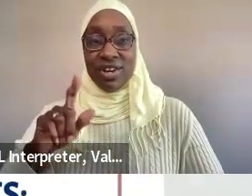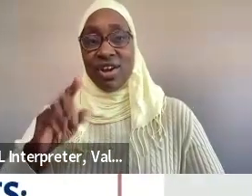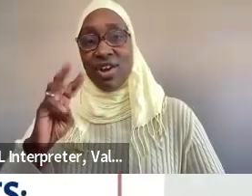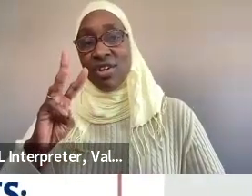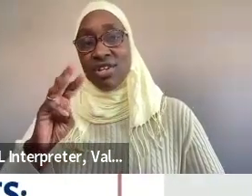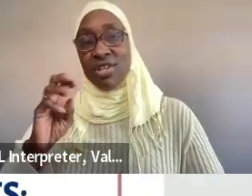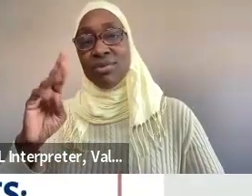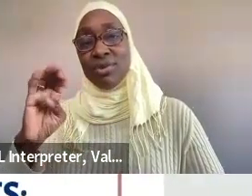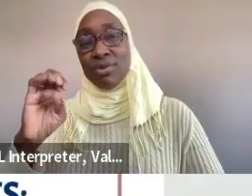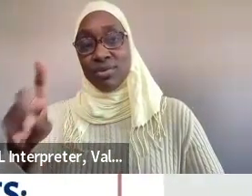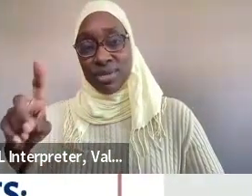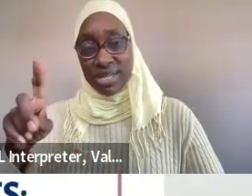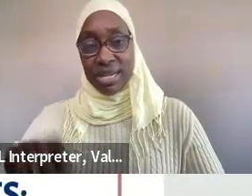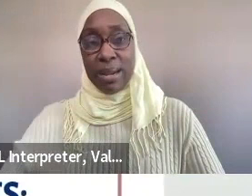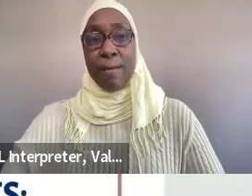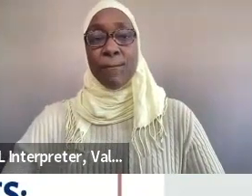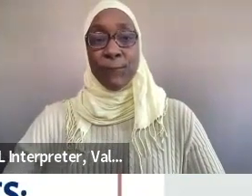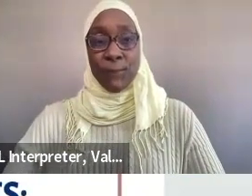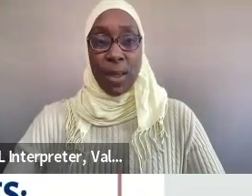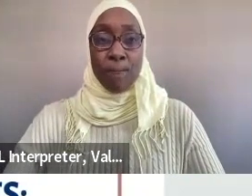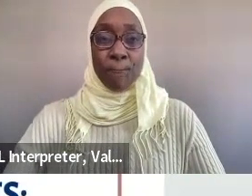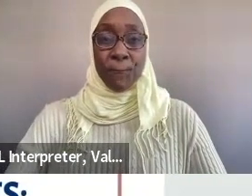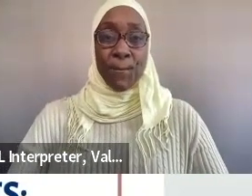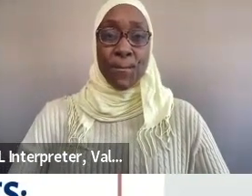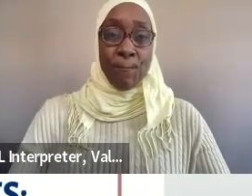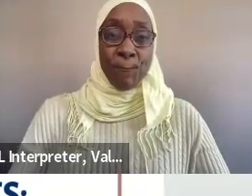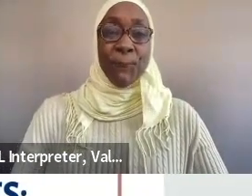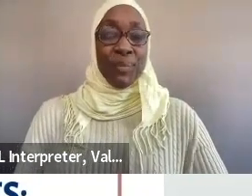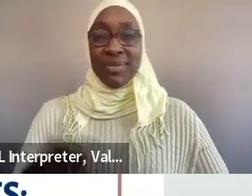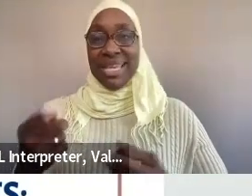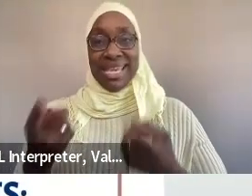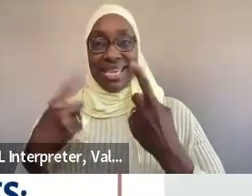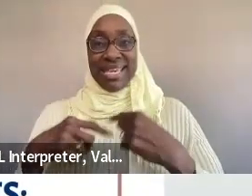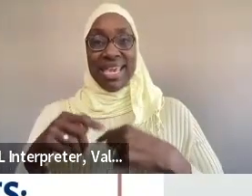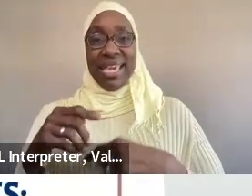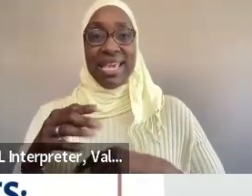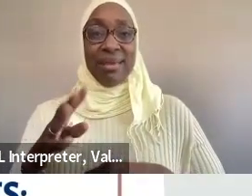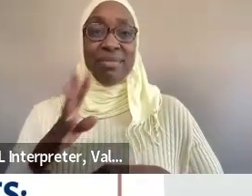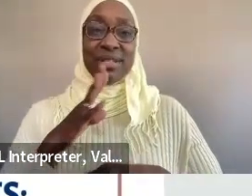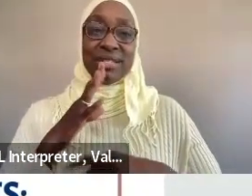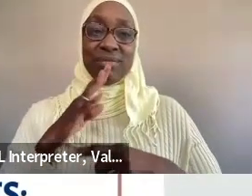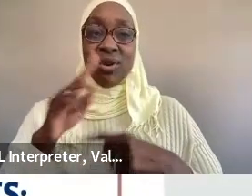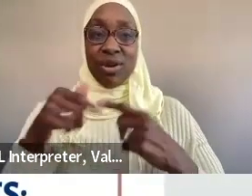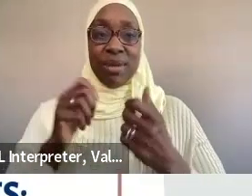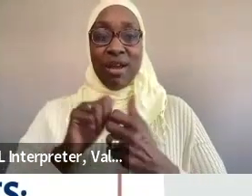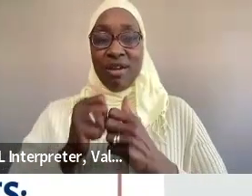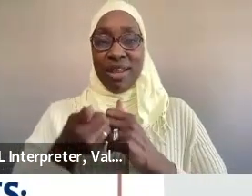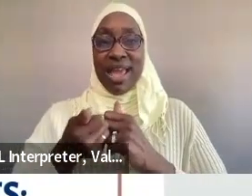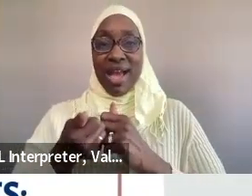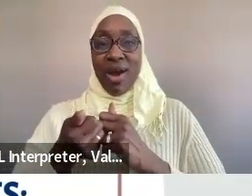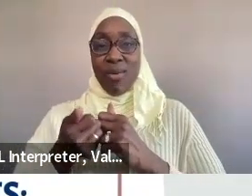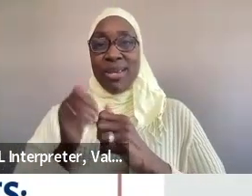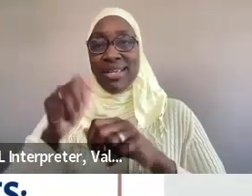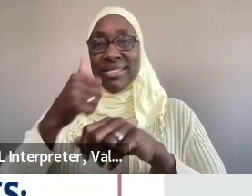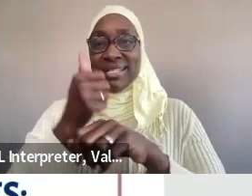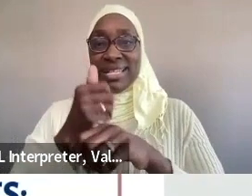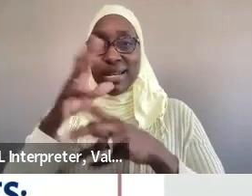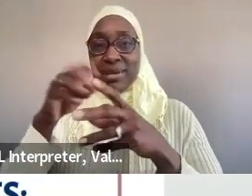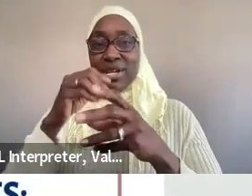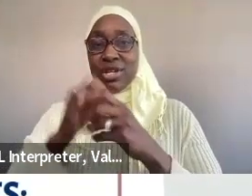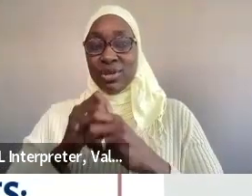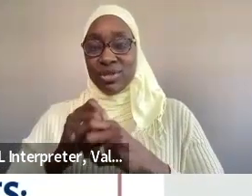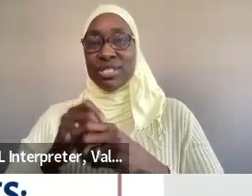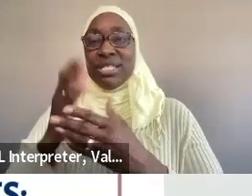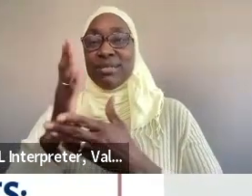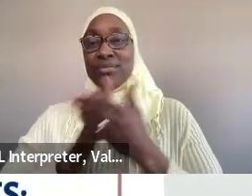Vice Provost, Dr. Carl Reed. He came in and spoke about how we can create an inclusion as a part of a diverse